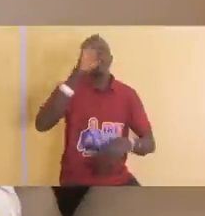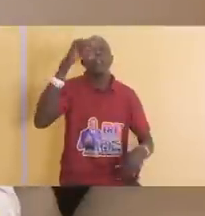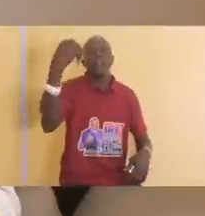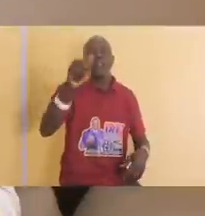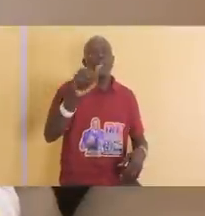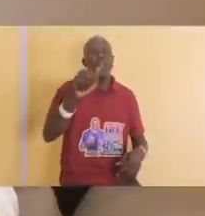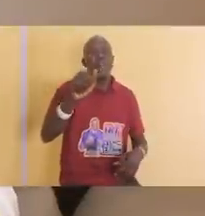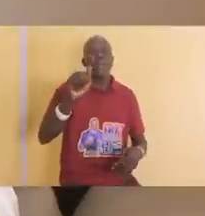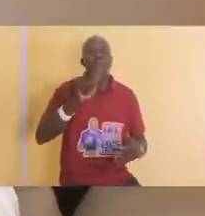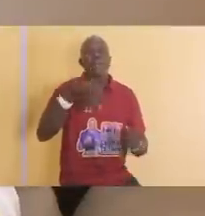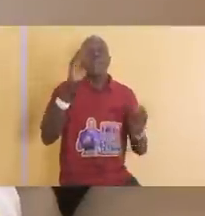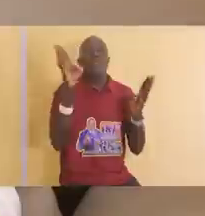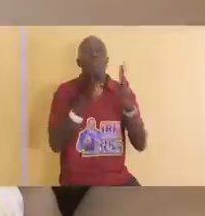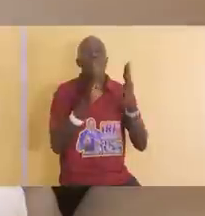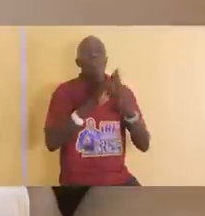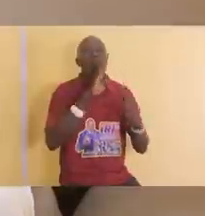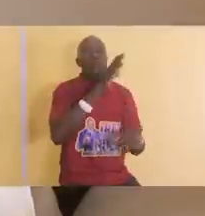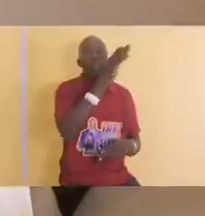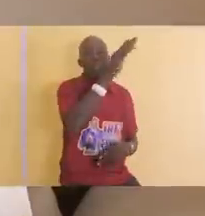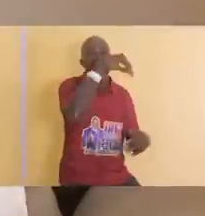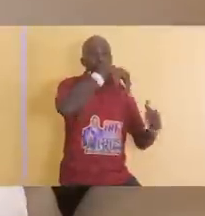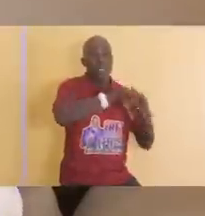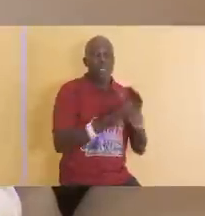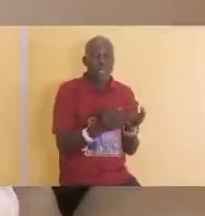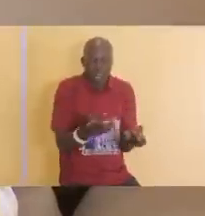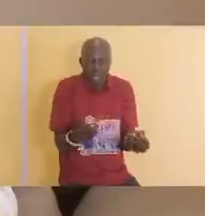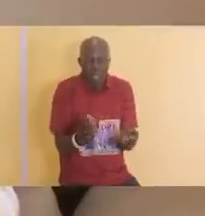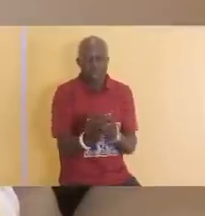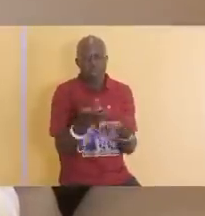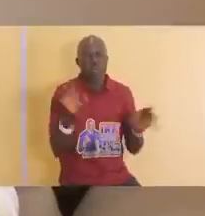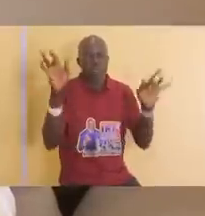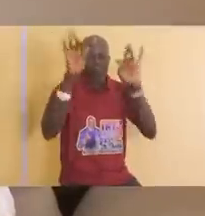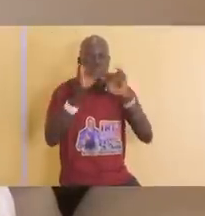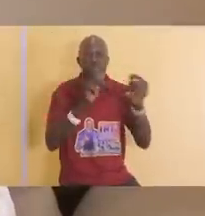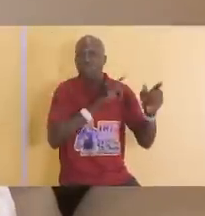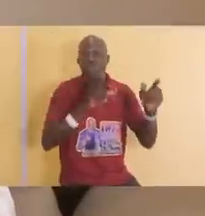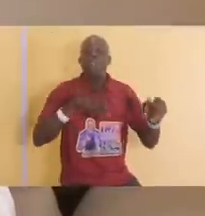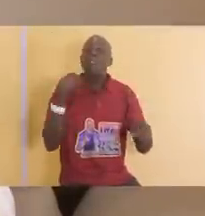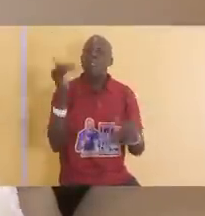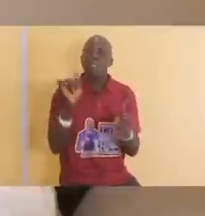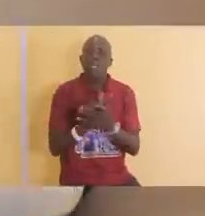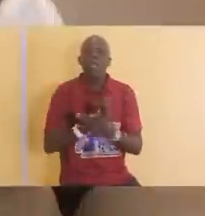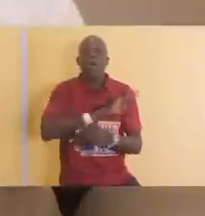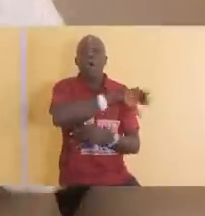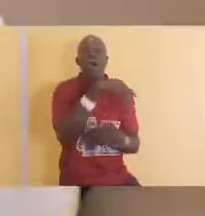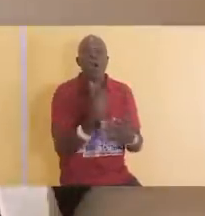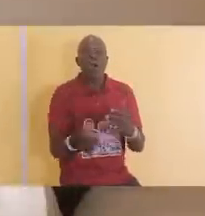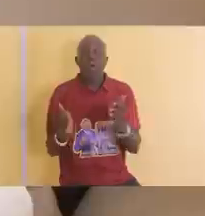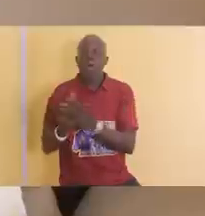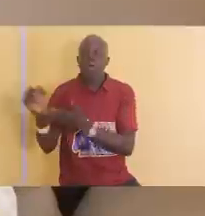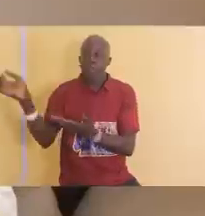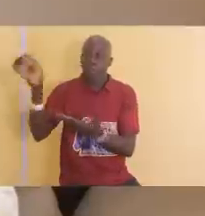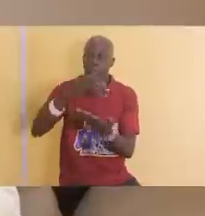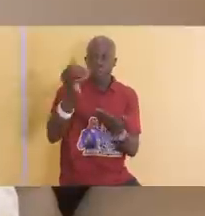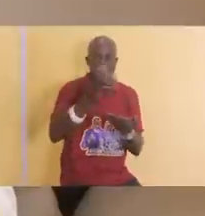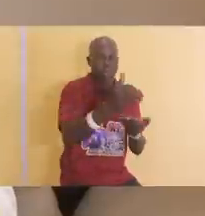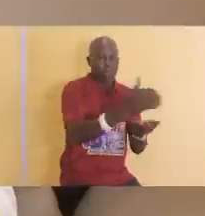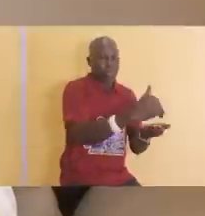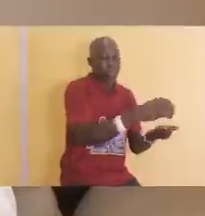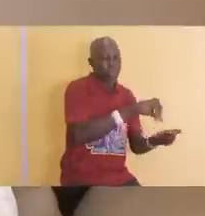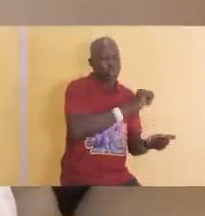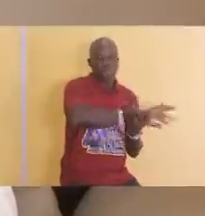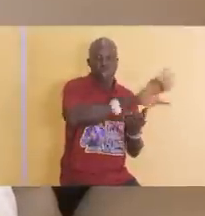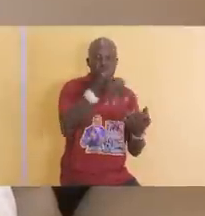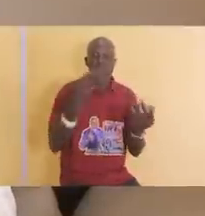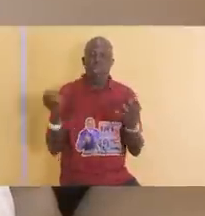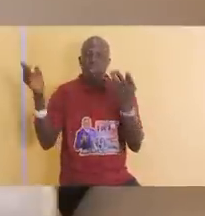mewa to 10 ni pade yo ma wa that will be program in the anu in the land of mercy wa lo so be the Lord says so gbo yin te contribute all of it e kopa in the anu